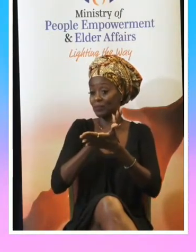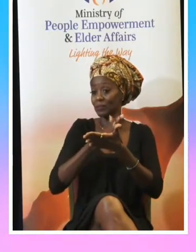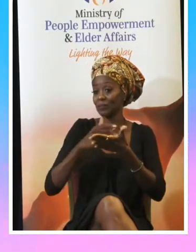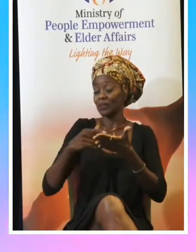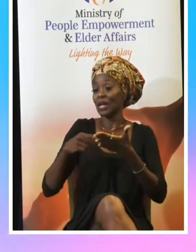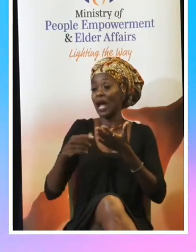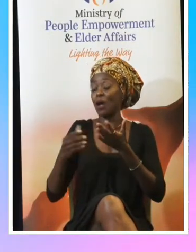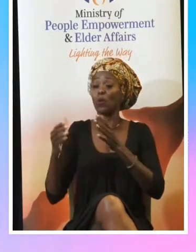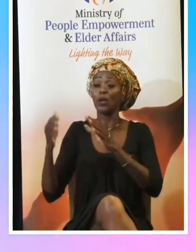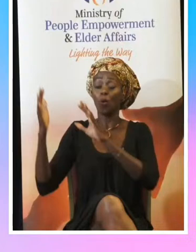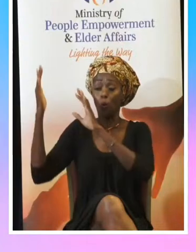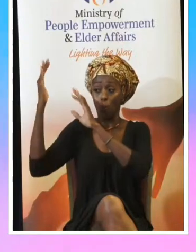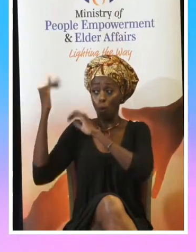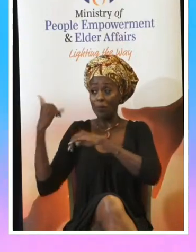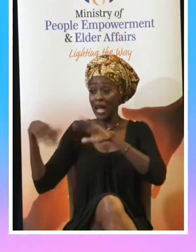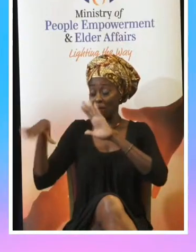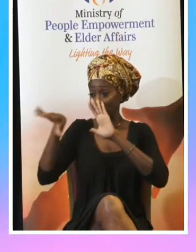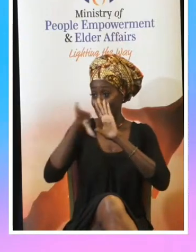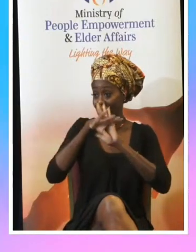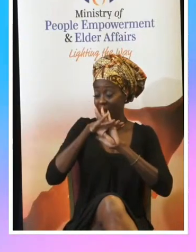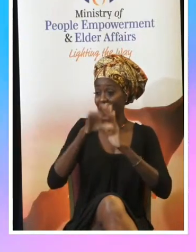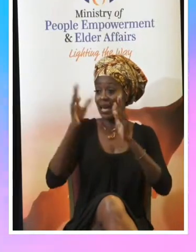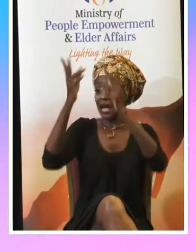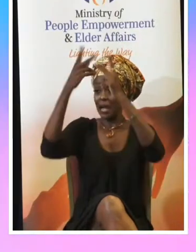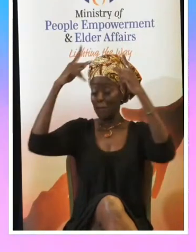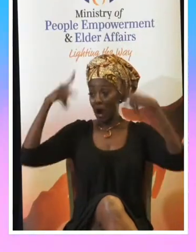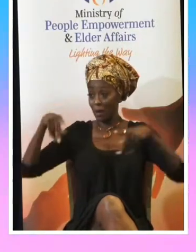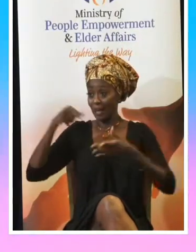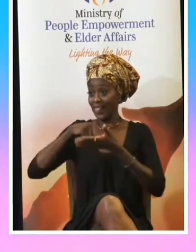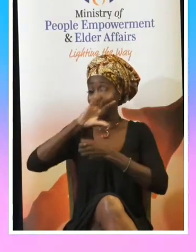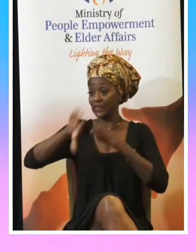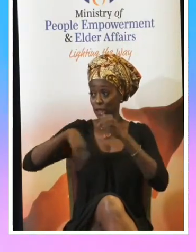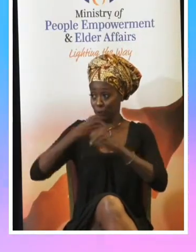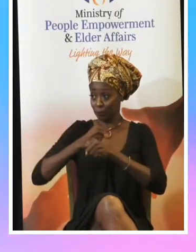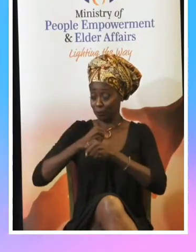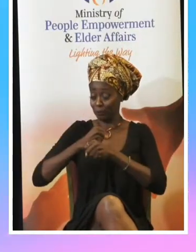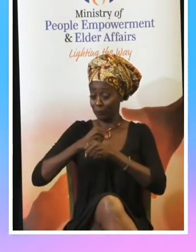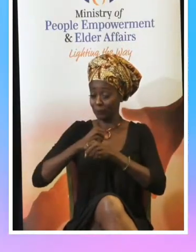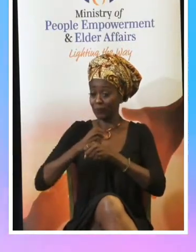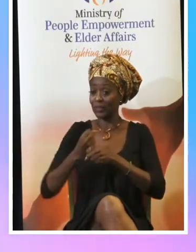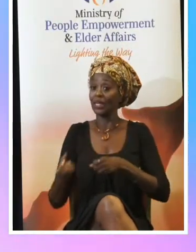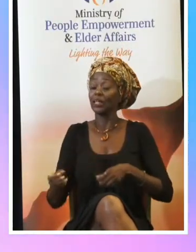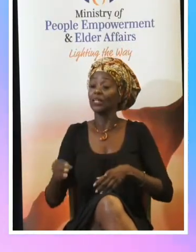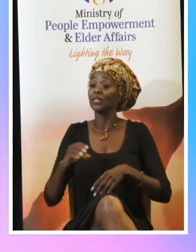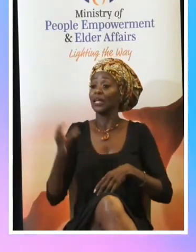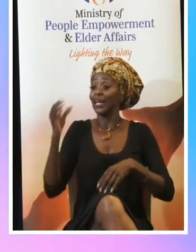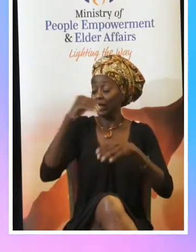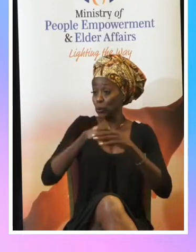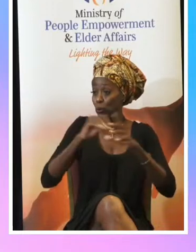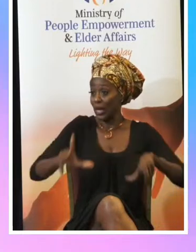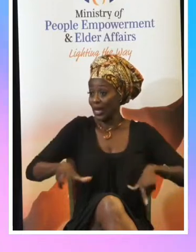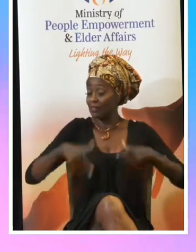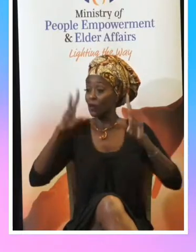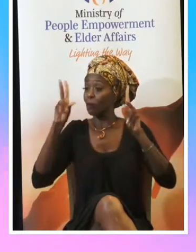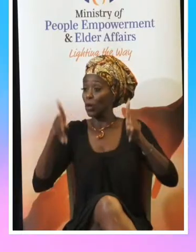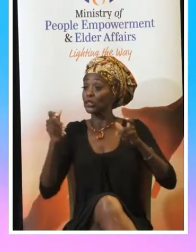back and debated in Parliament this year to put in place legislation to improve the lives of persons with